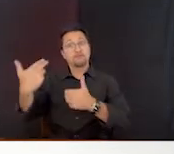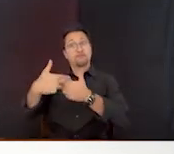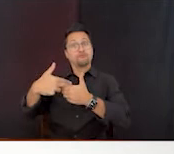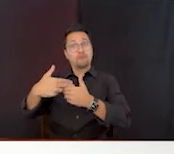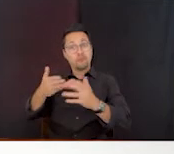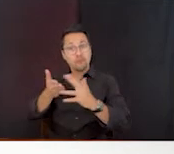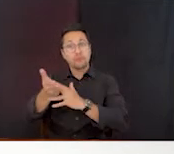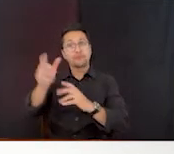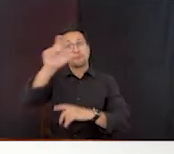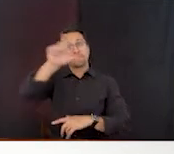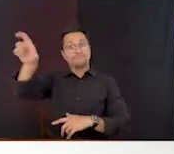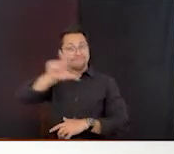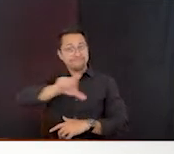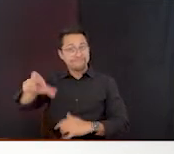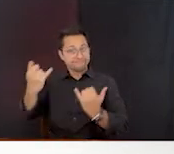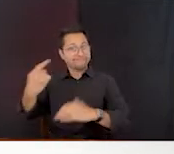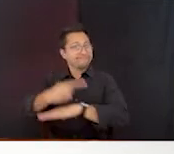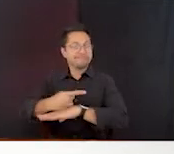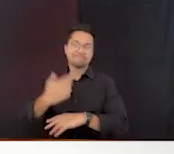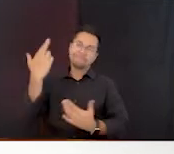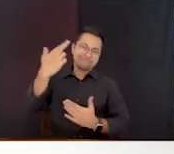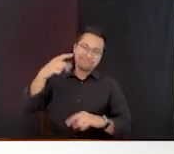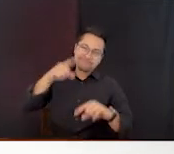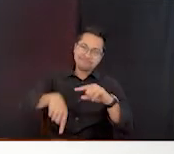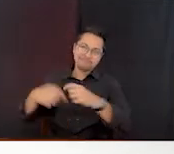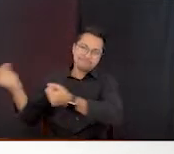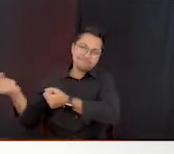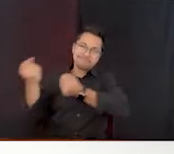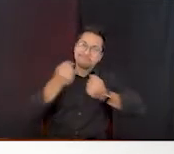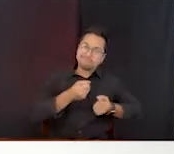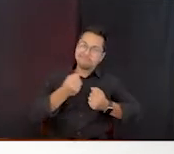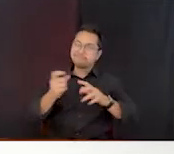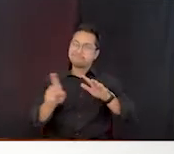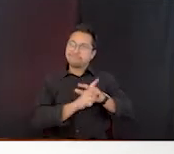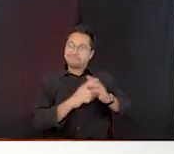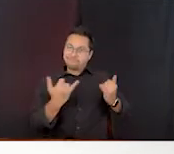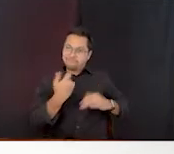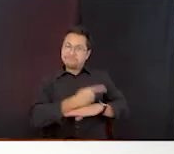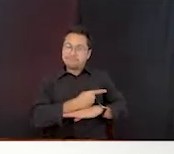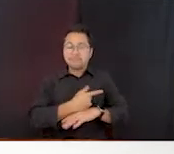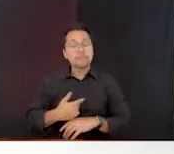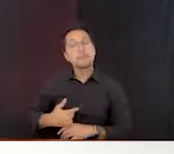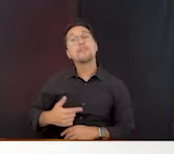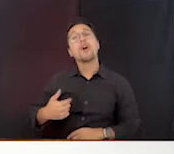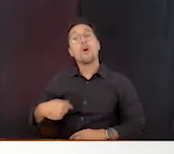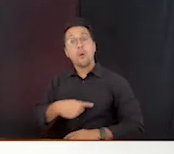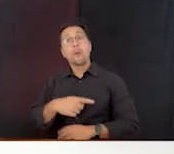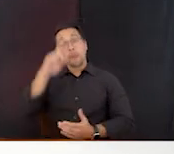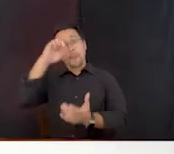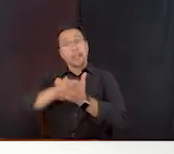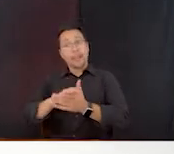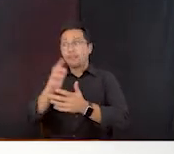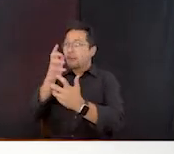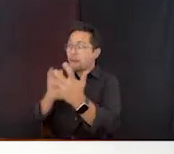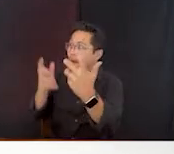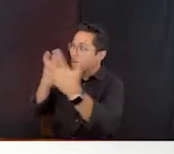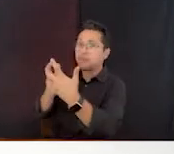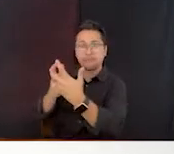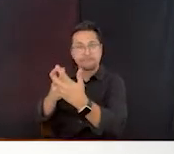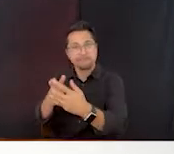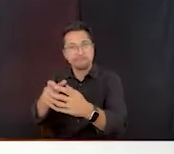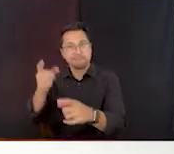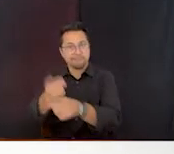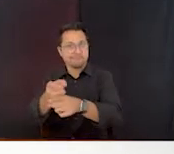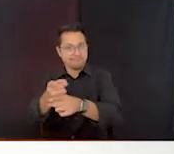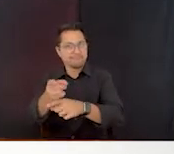reminiscent of this year that's gone by, and others are all professionally dressed. And one is even on Zoom with